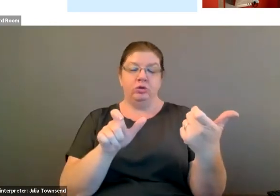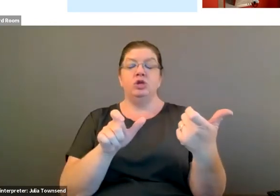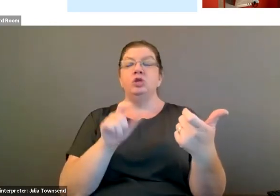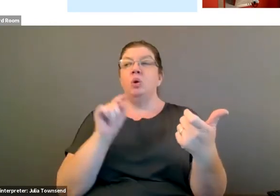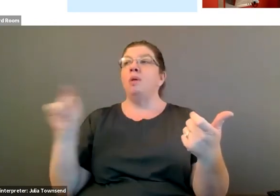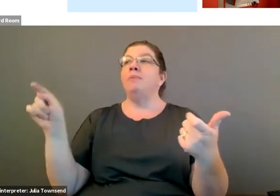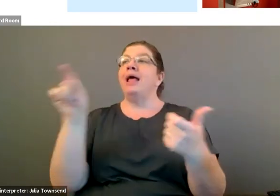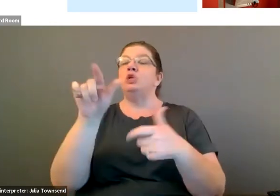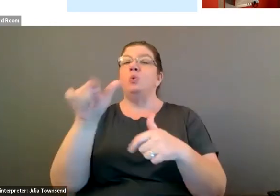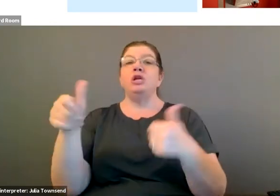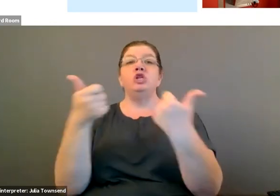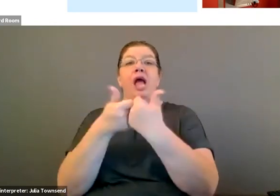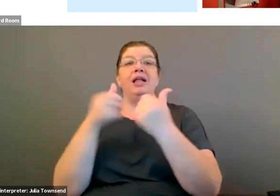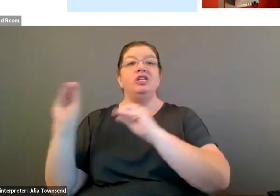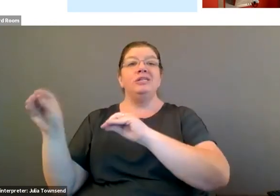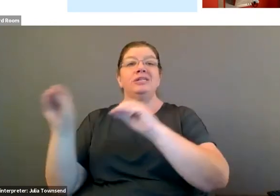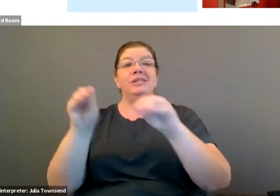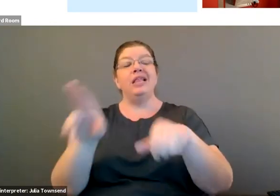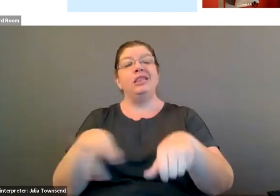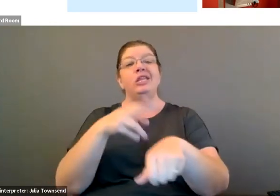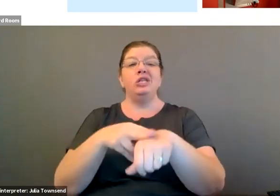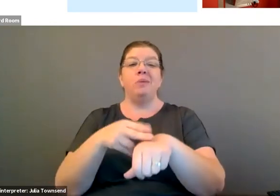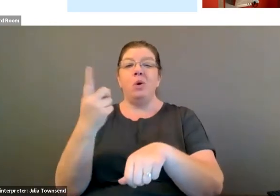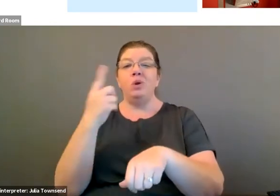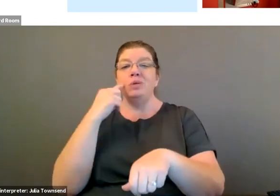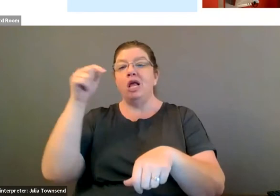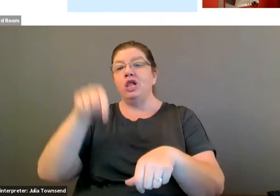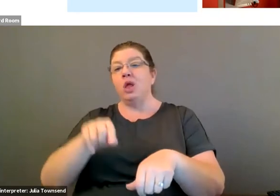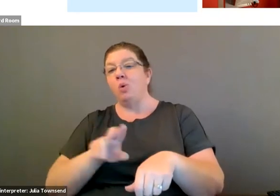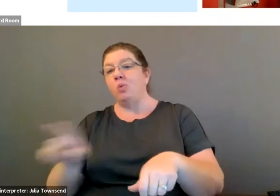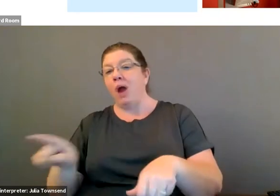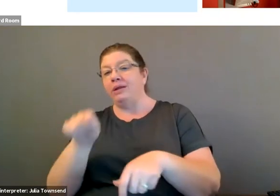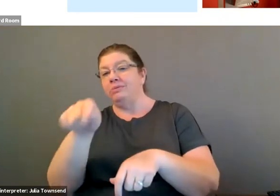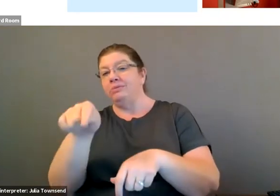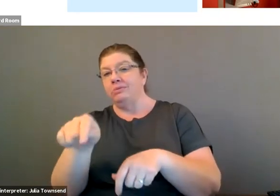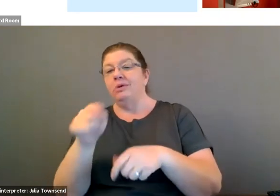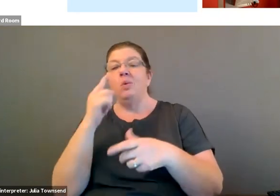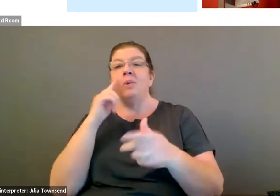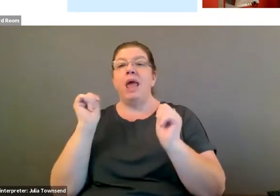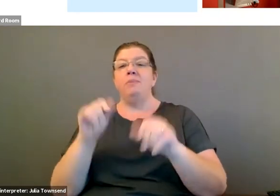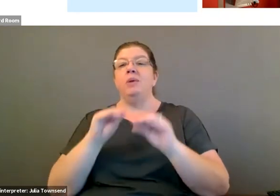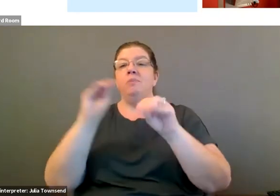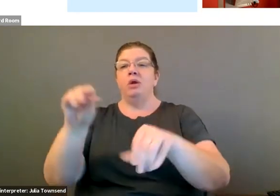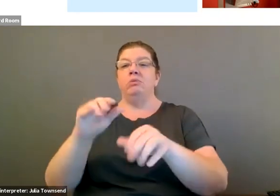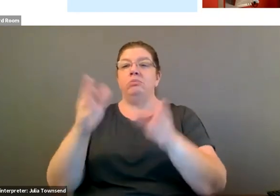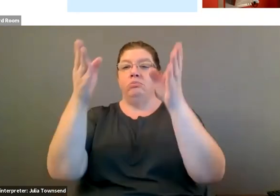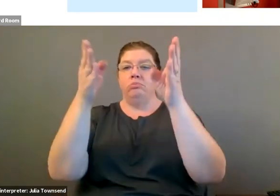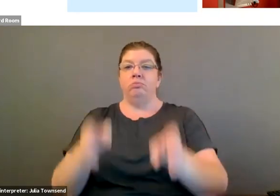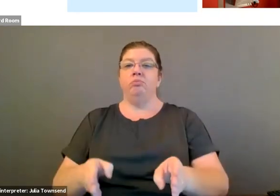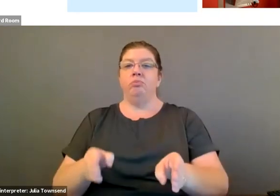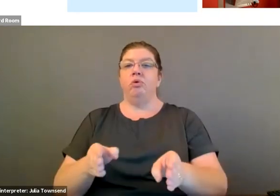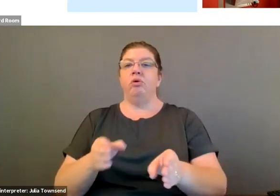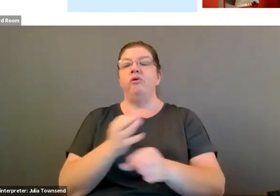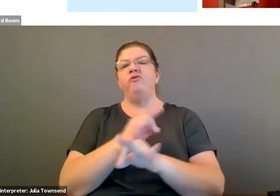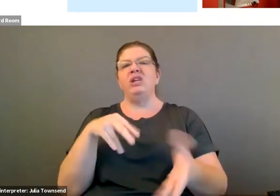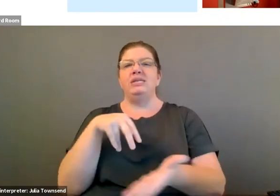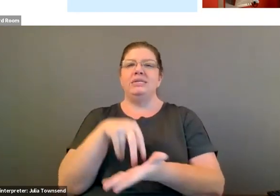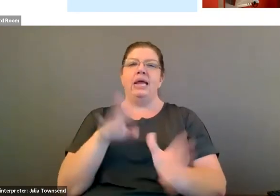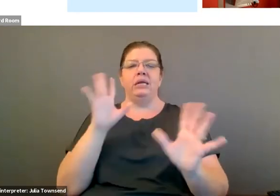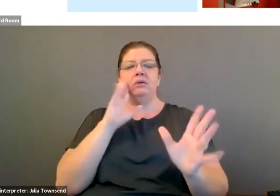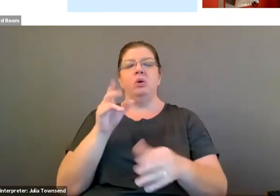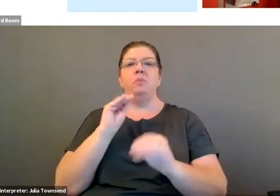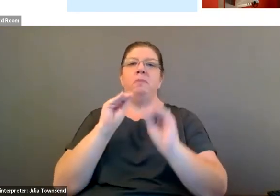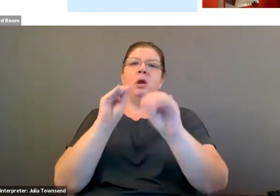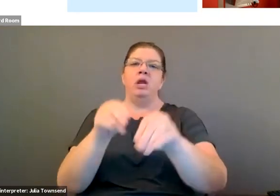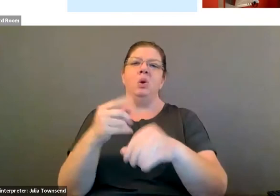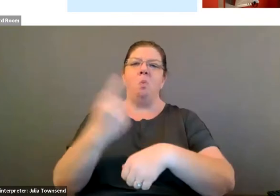it's challenging to install the typical one that you see in the lower right corner, we'll be able to put a freestanding unit that'll go in a couple of days instead of a couple